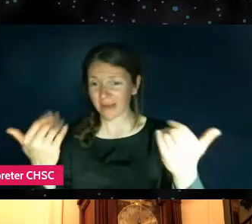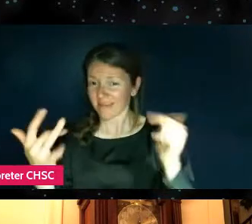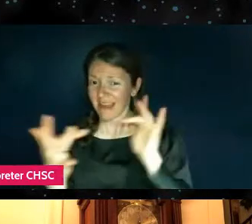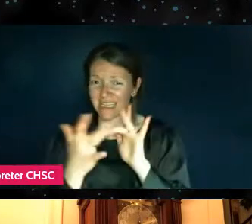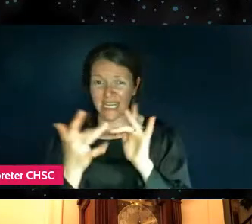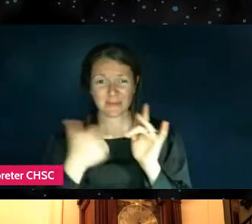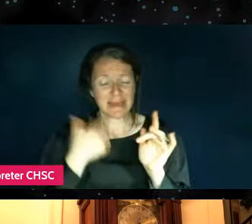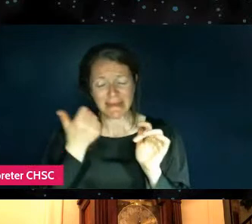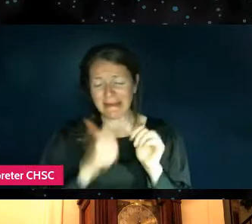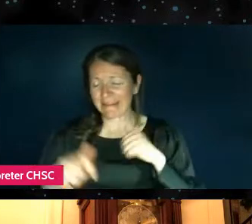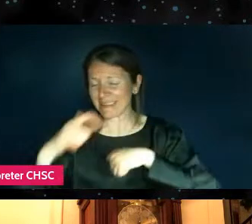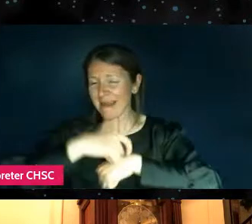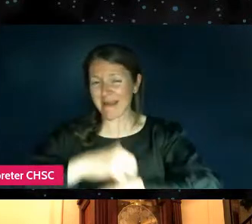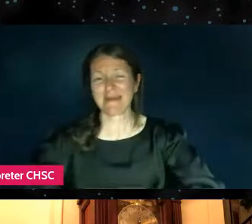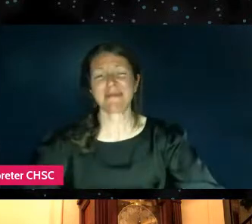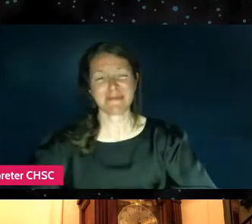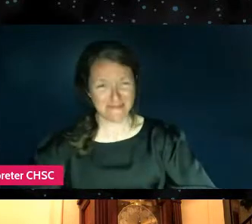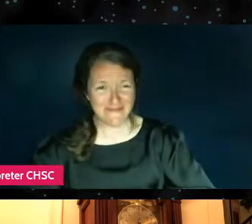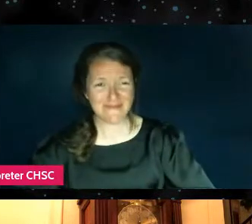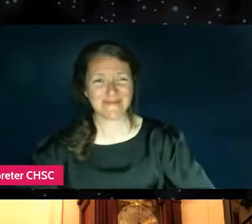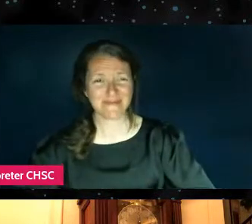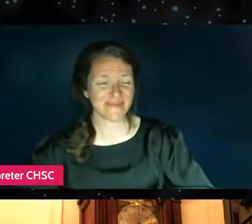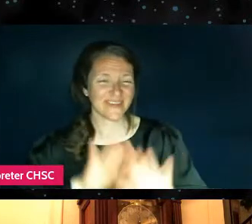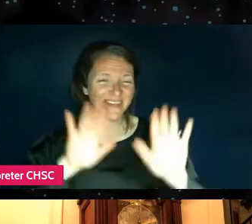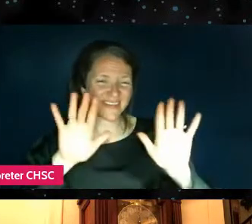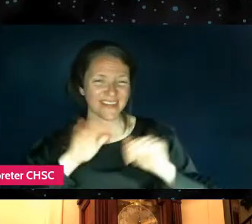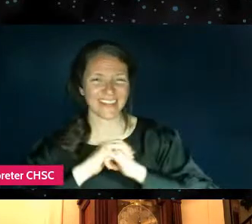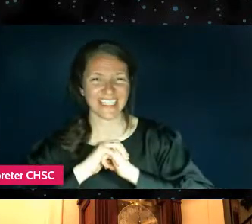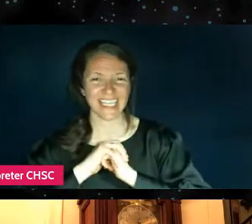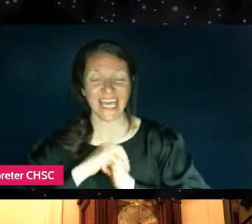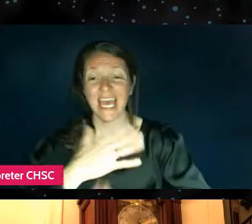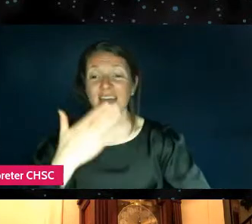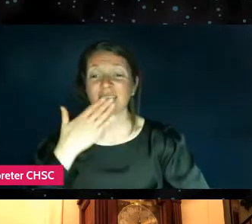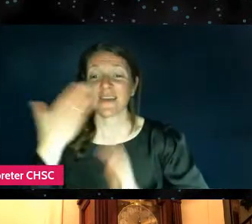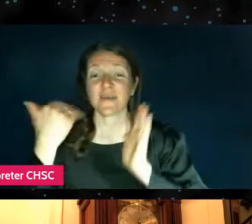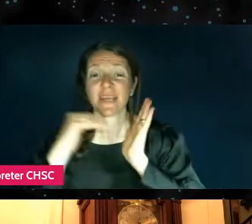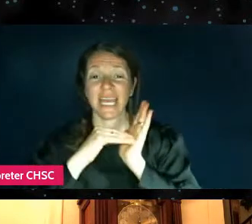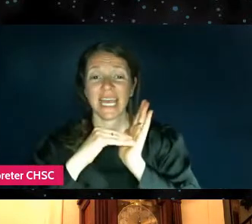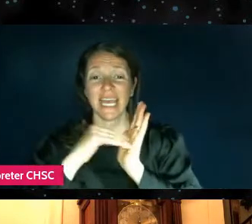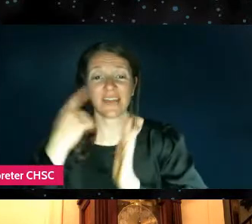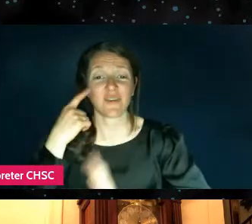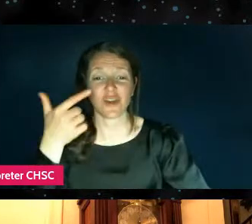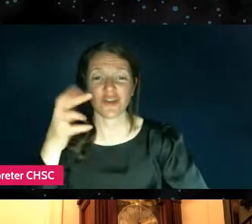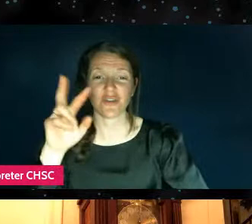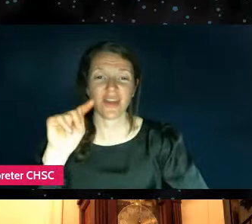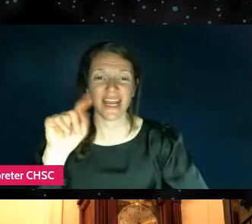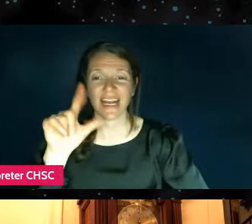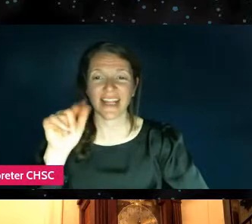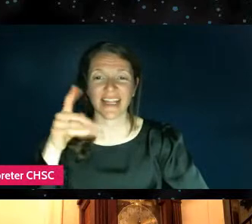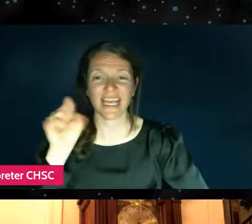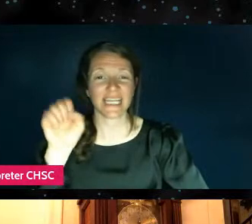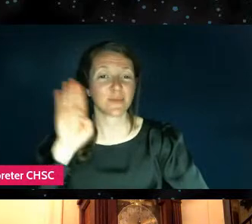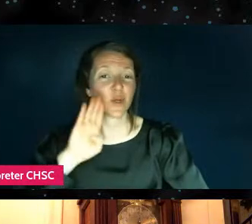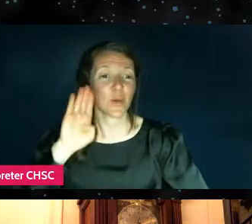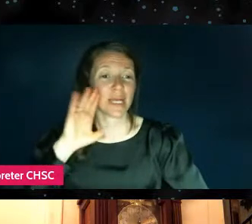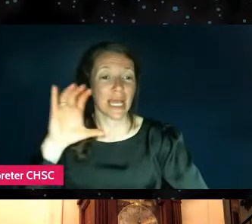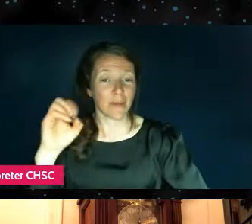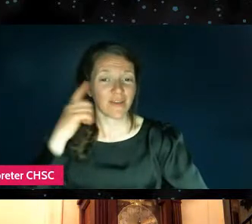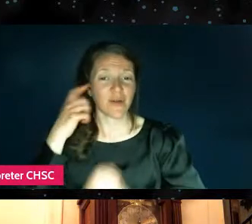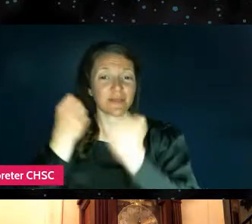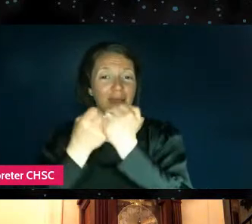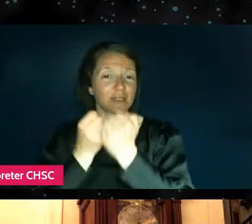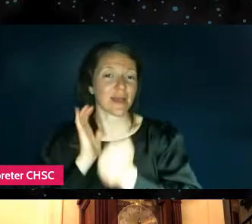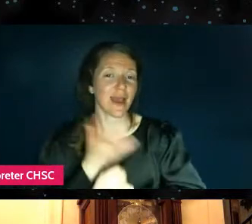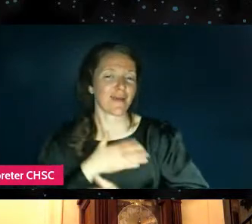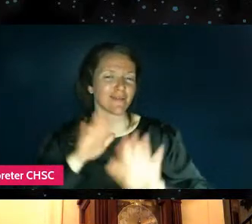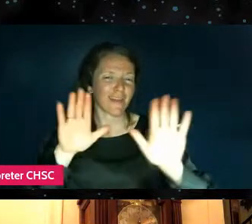old time. Absolutely. Wonderful. And thank you again to Great Lakes Brewing Company for sponsoring our fabulous